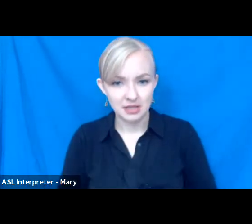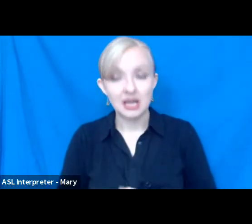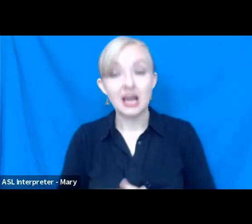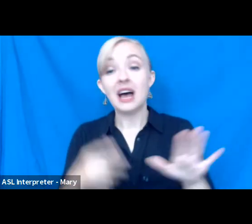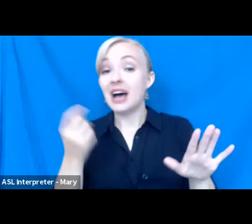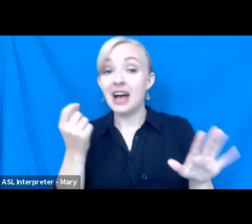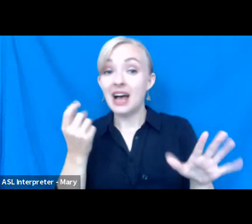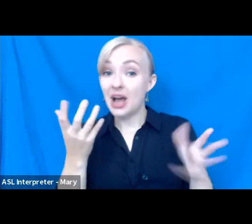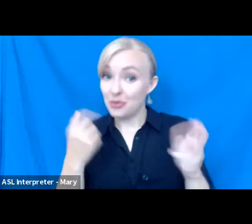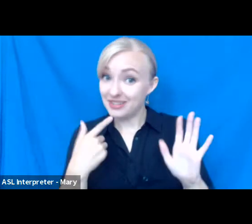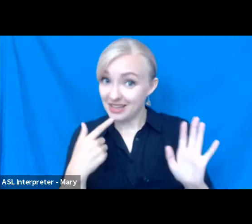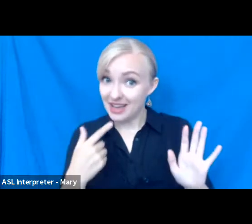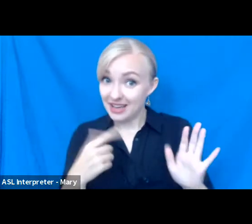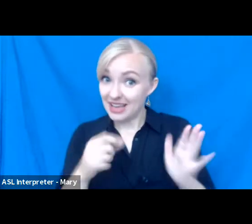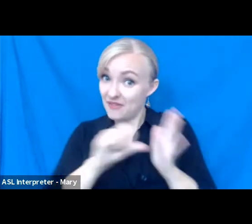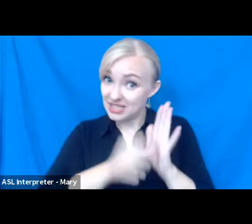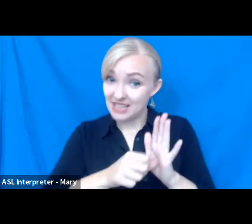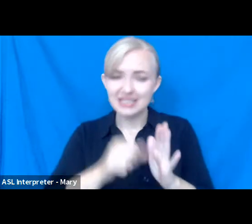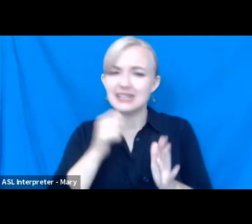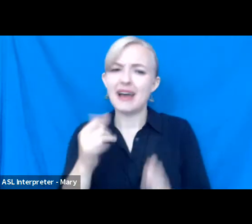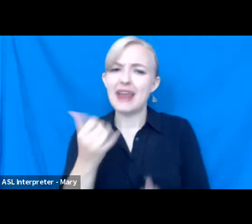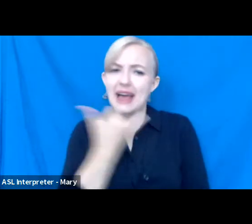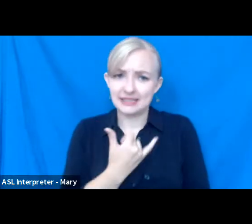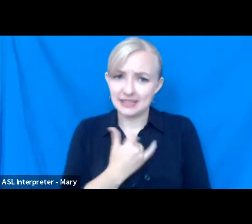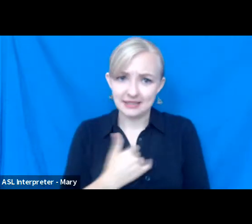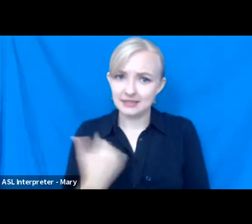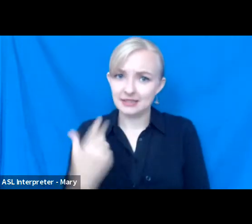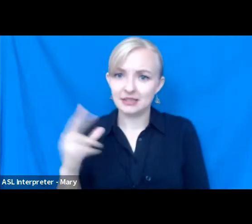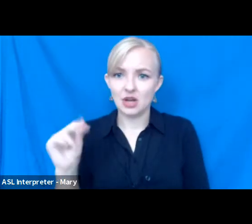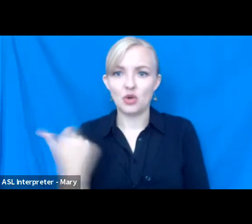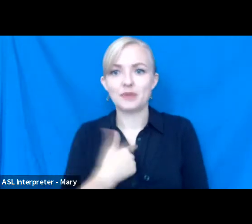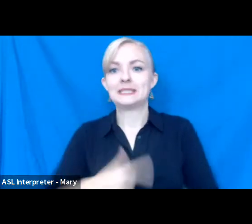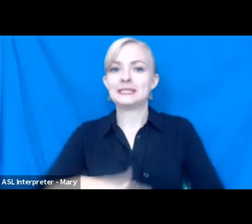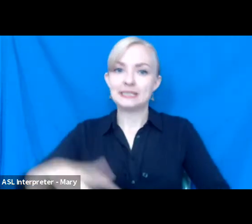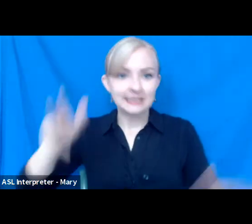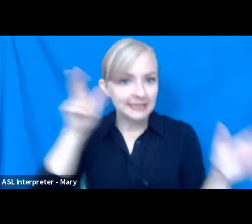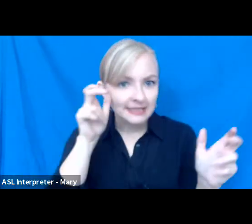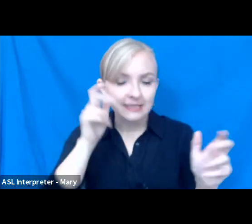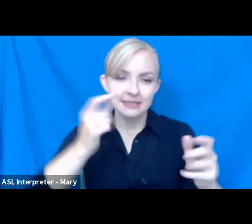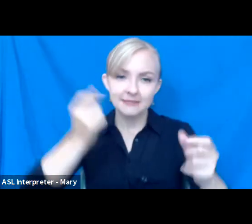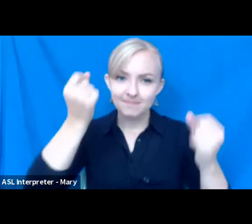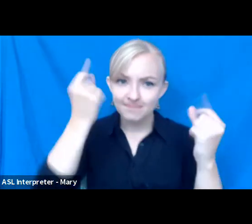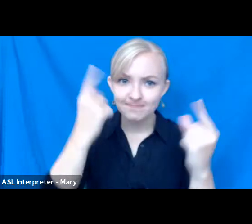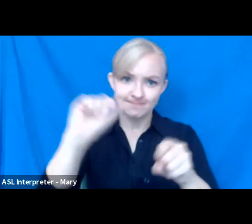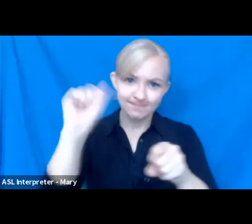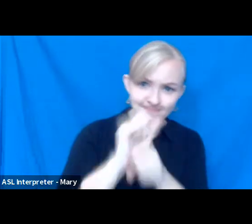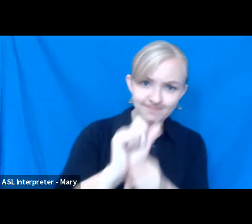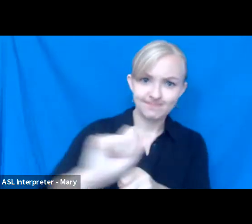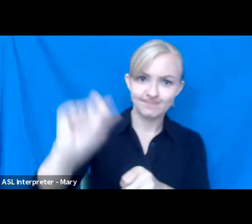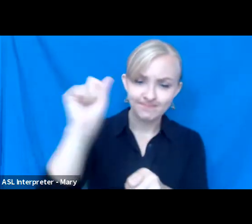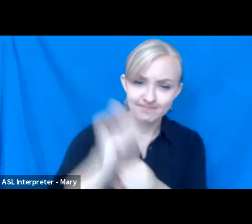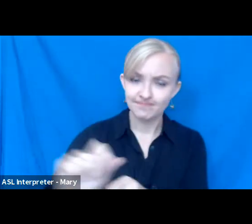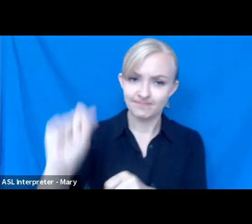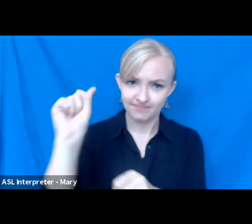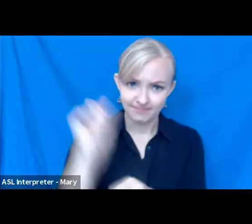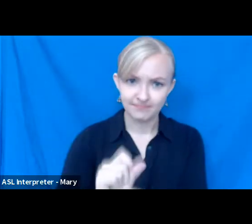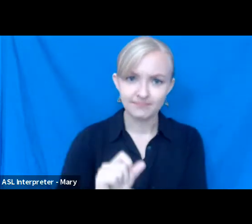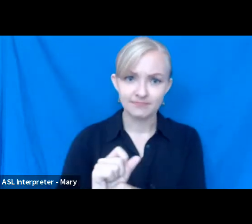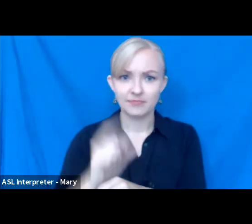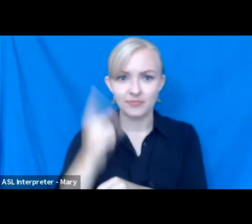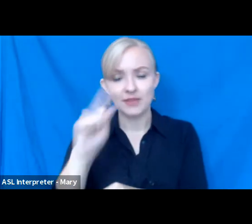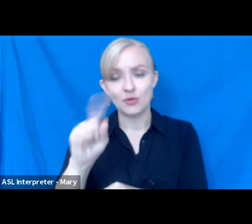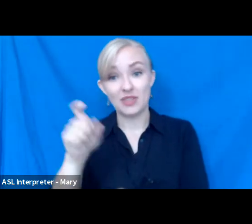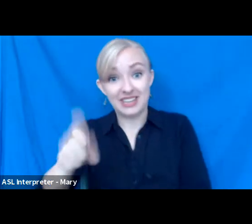this is not by accident. This is through a lot of engagement and listening and understanding and pressing on the need to